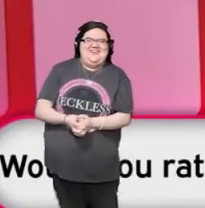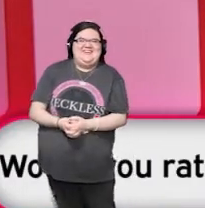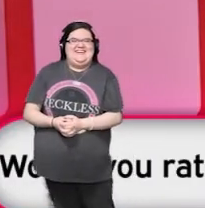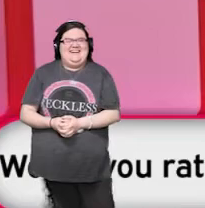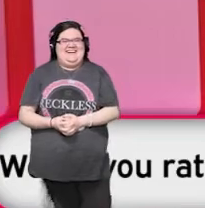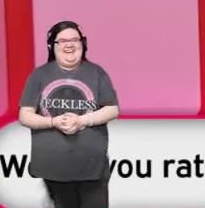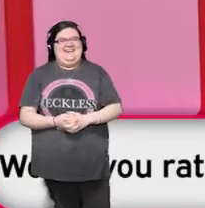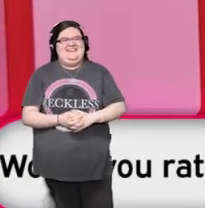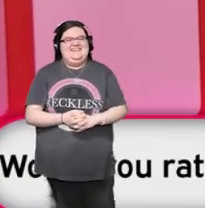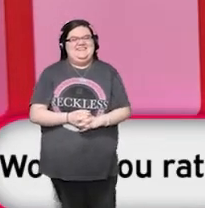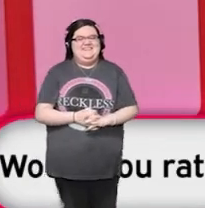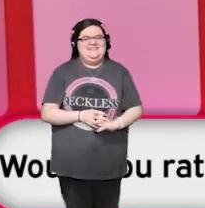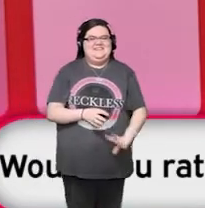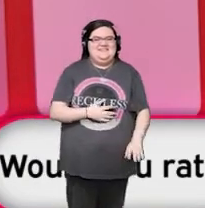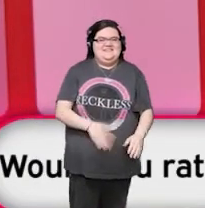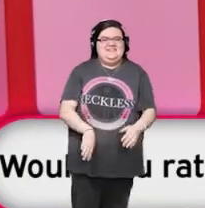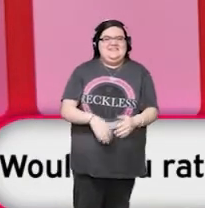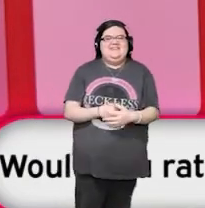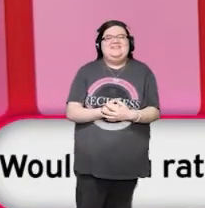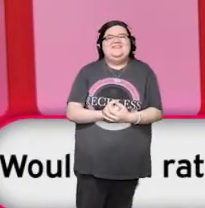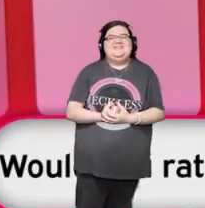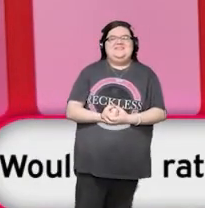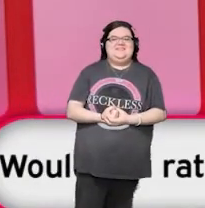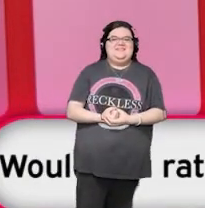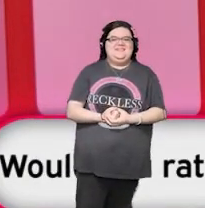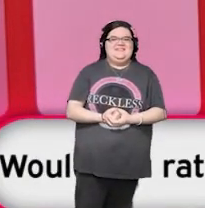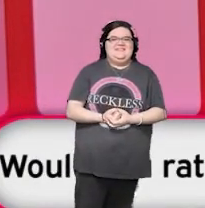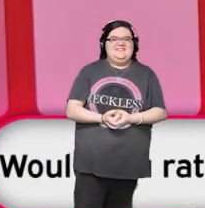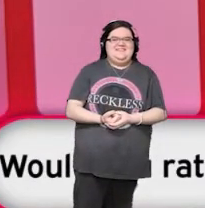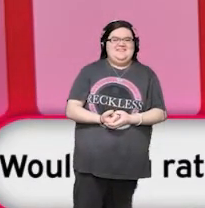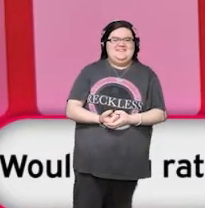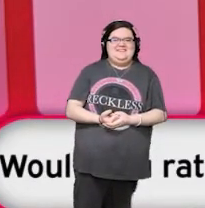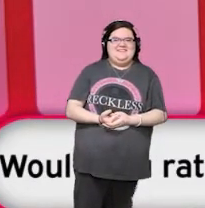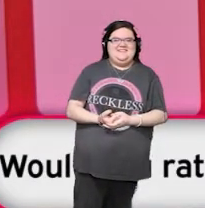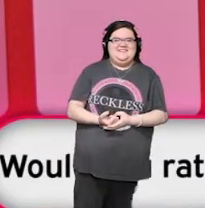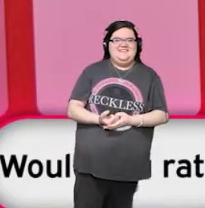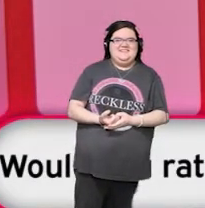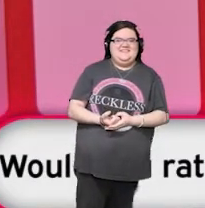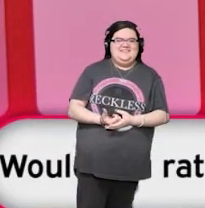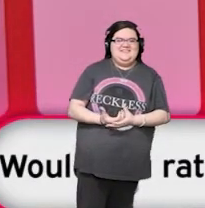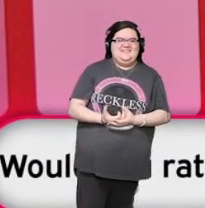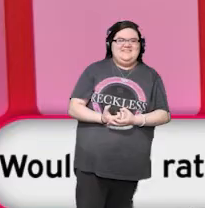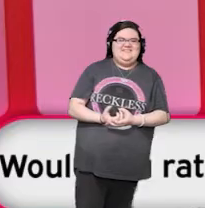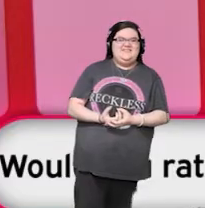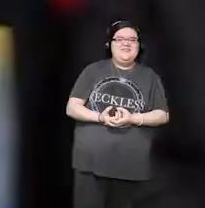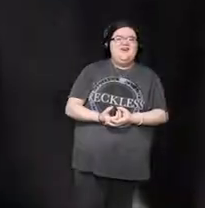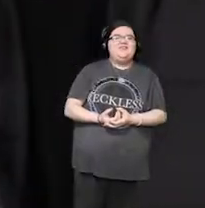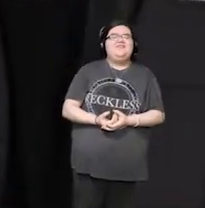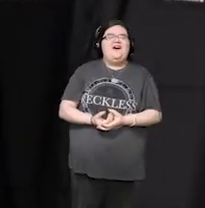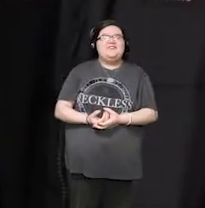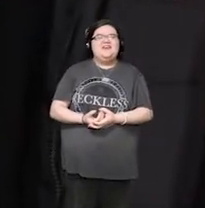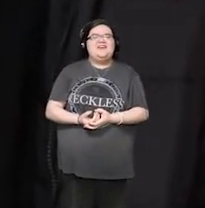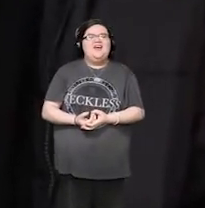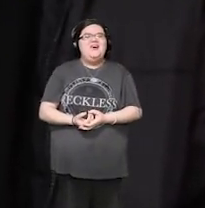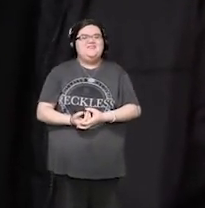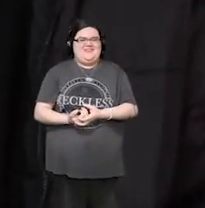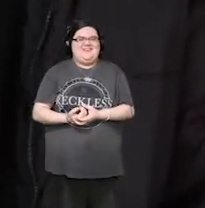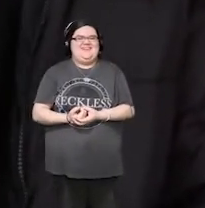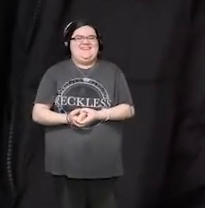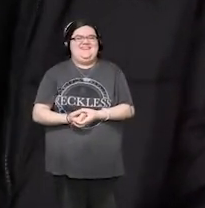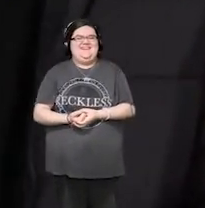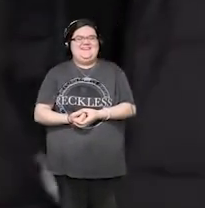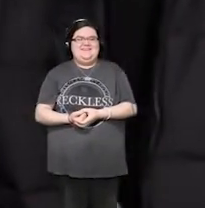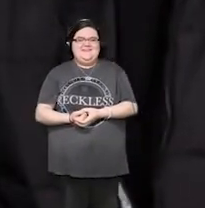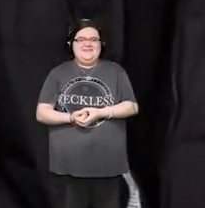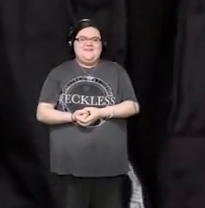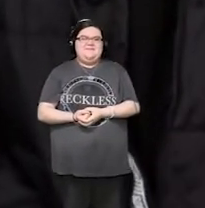No! That's what you said. Maybe I'm not coming. I'm a murderer too. Alright. No, you're falsely accused!